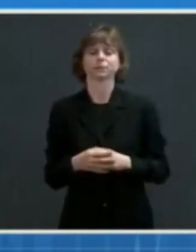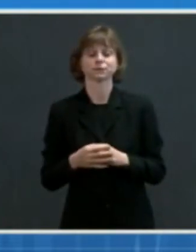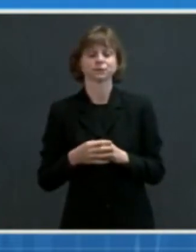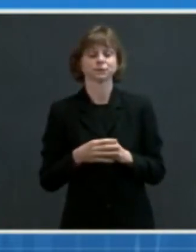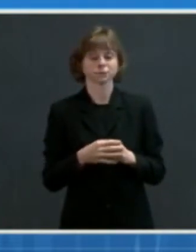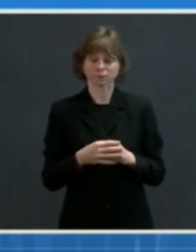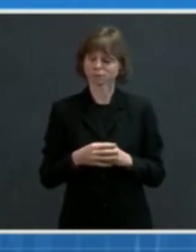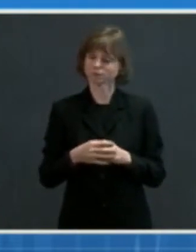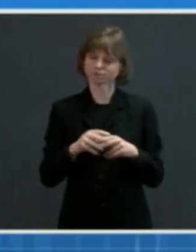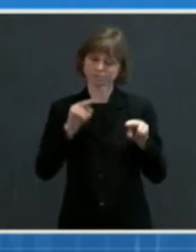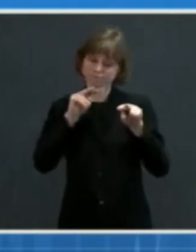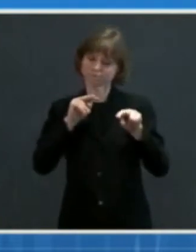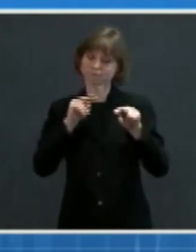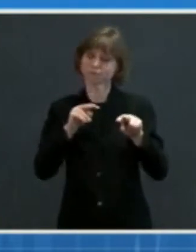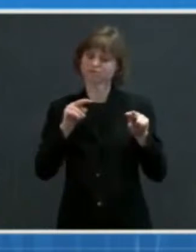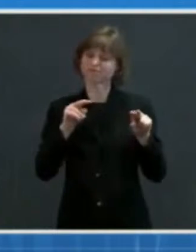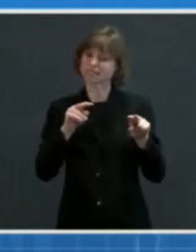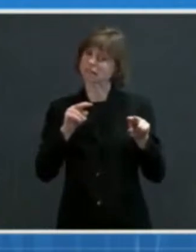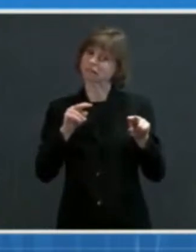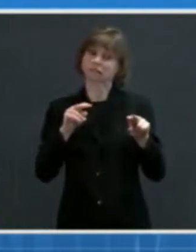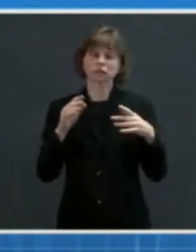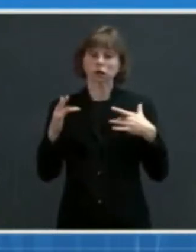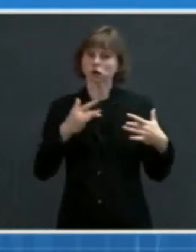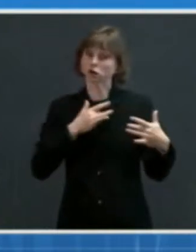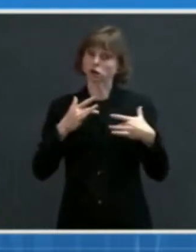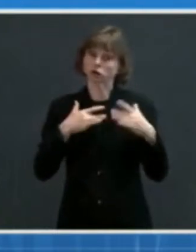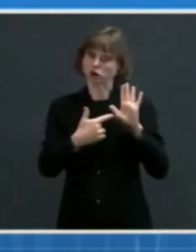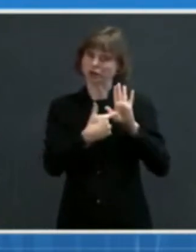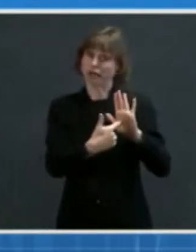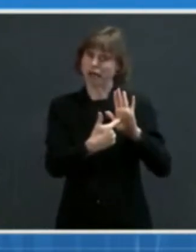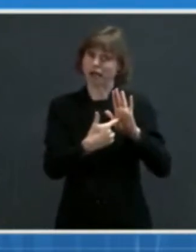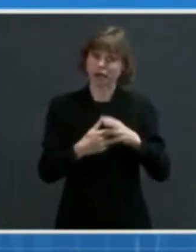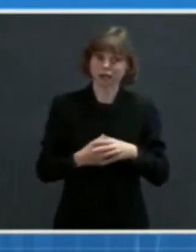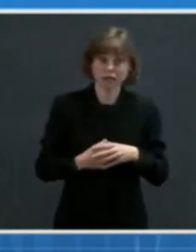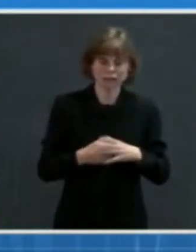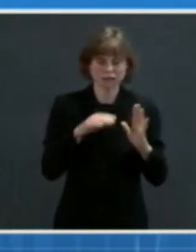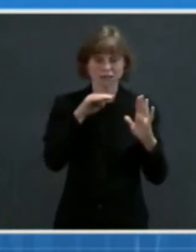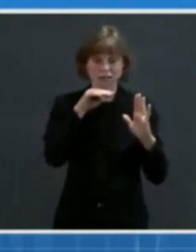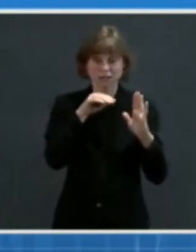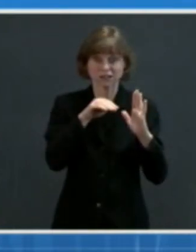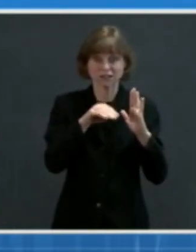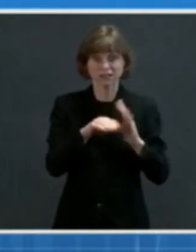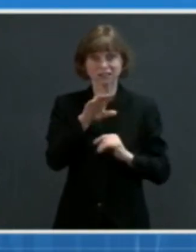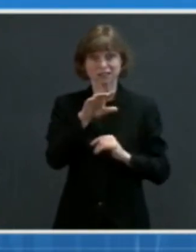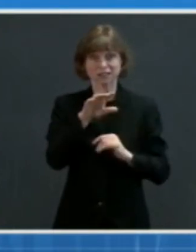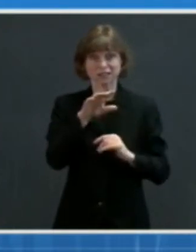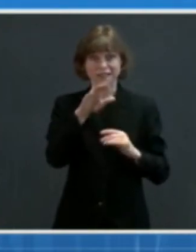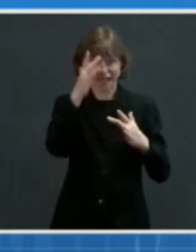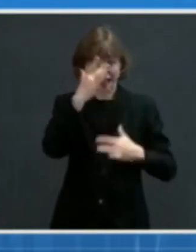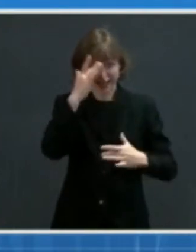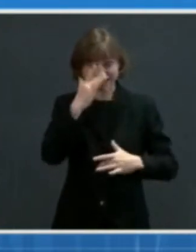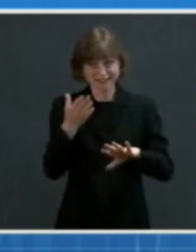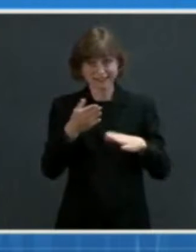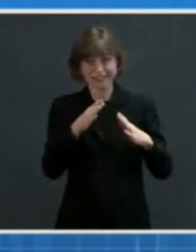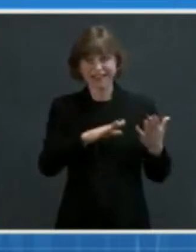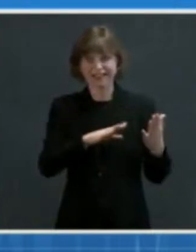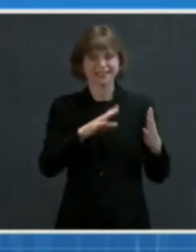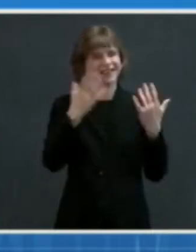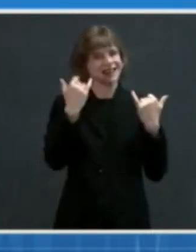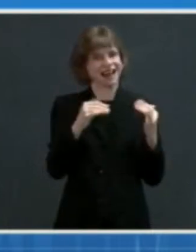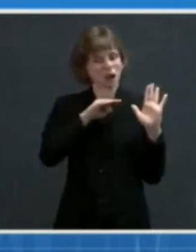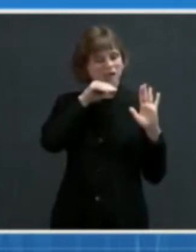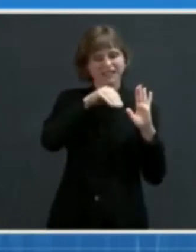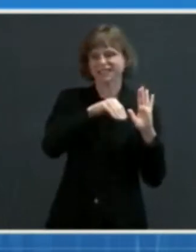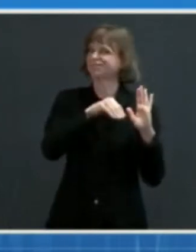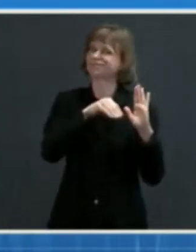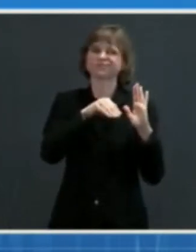troubling signs in the trajectory of the pandemic in the U.S., with the most recent declines in cases and deaths continuing to show signs of stalling.